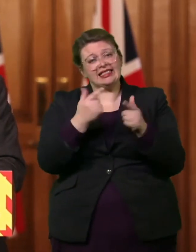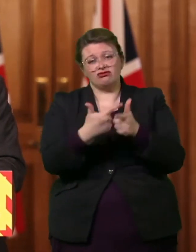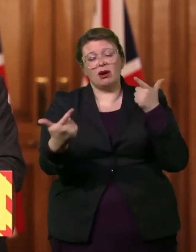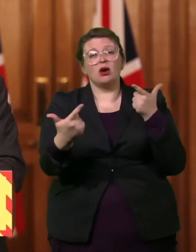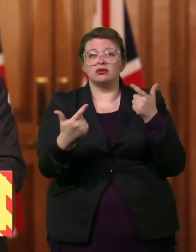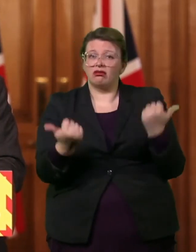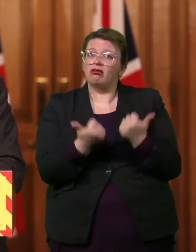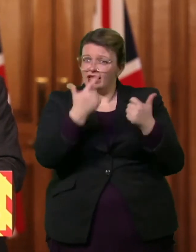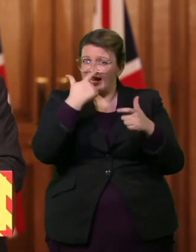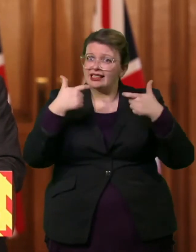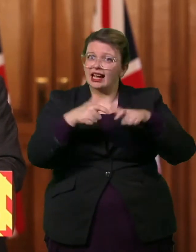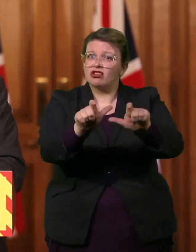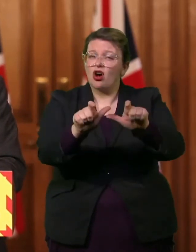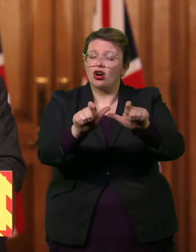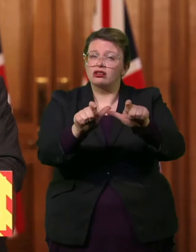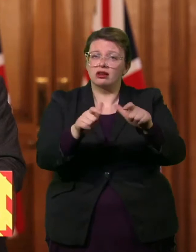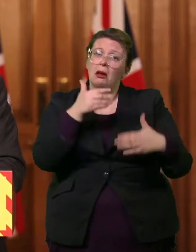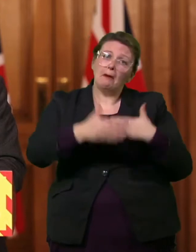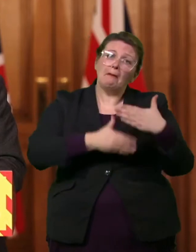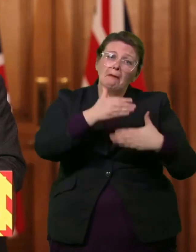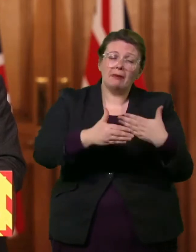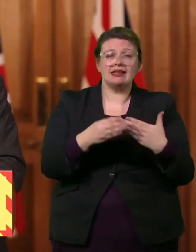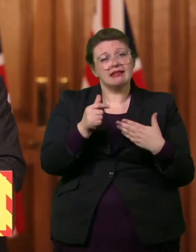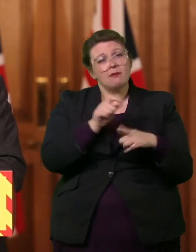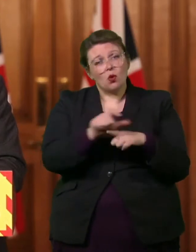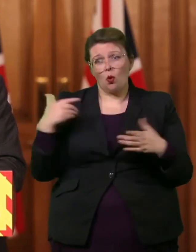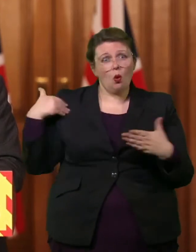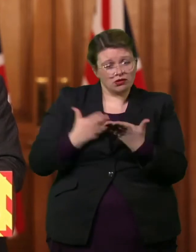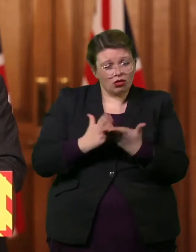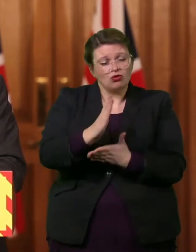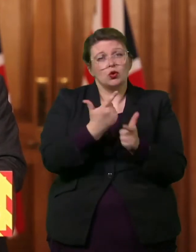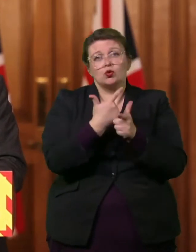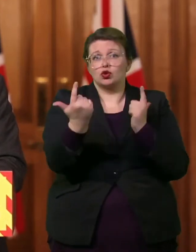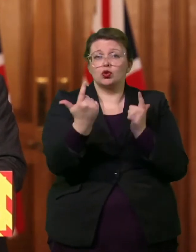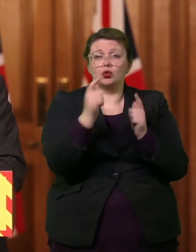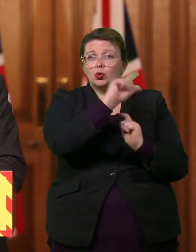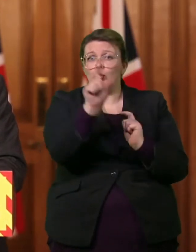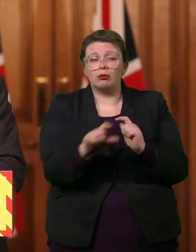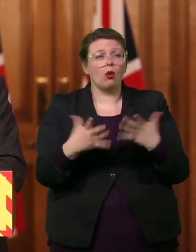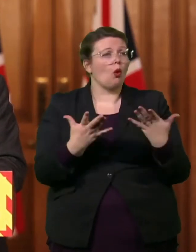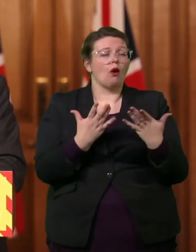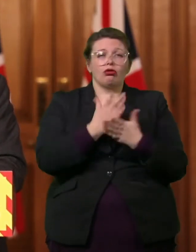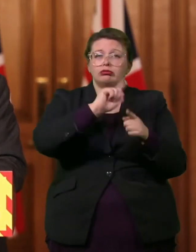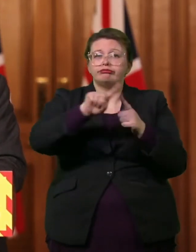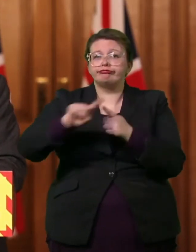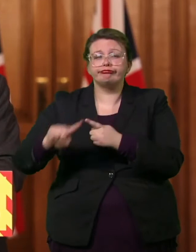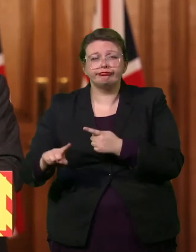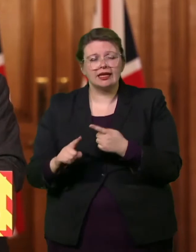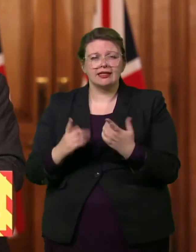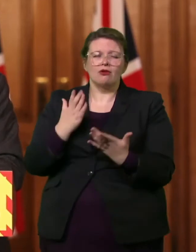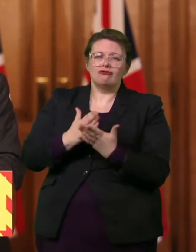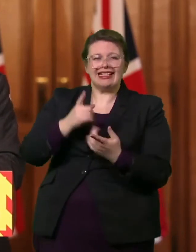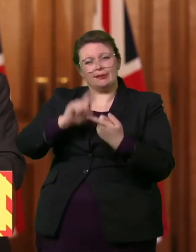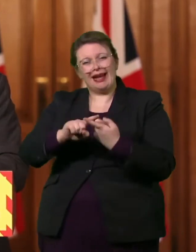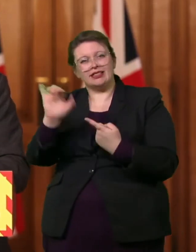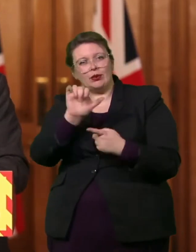over Zoom or video conferencing. And so there is quite a lot of detail here, and the Department for